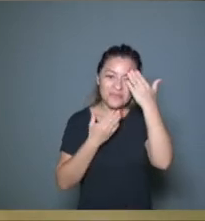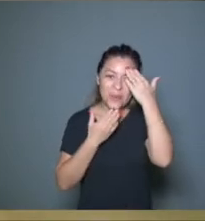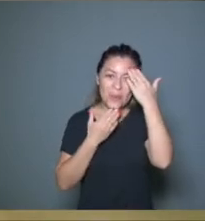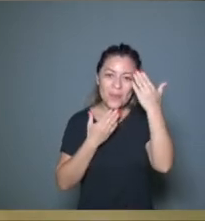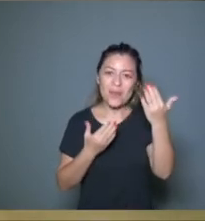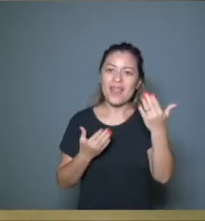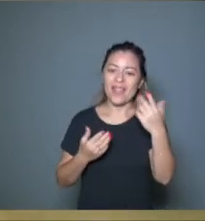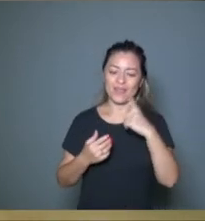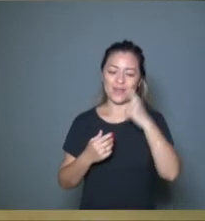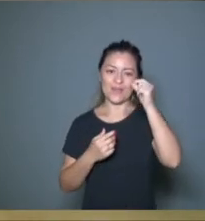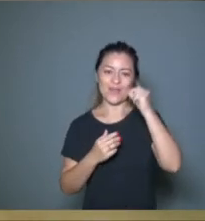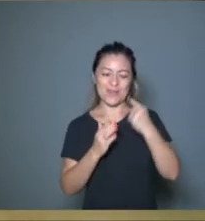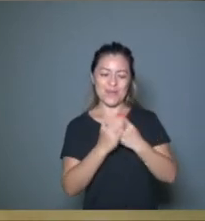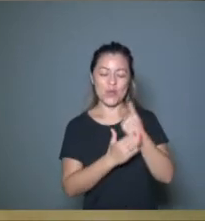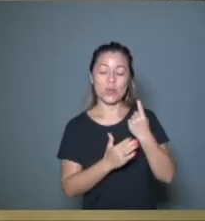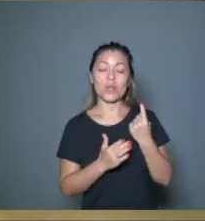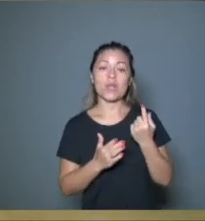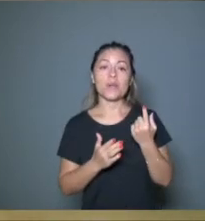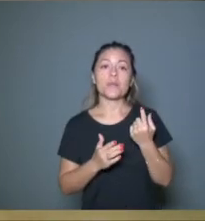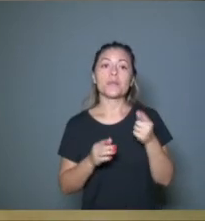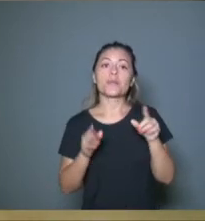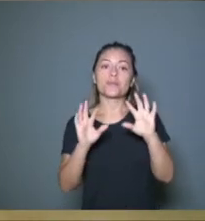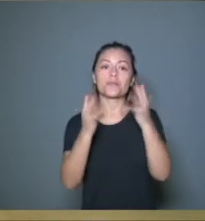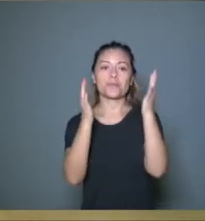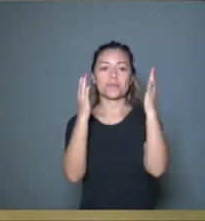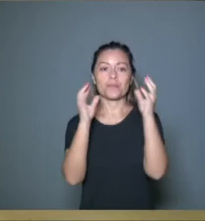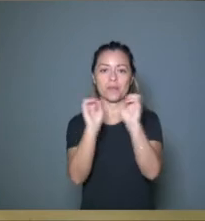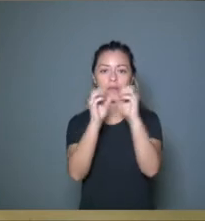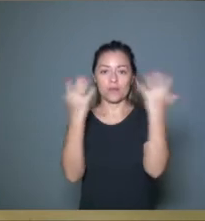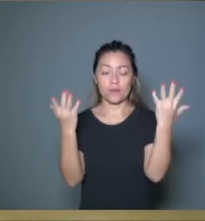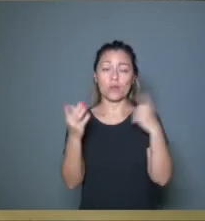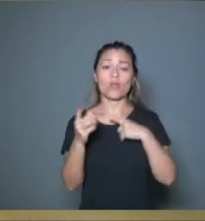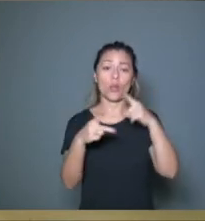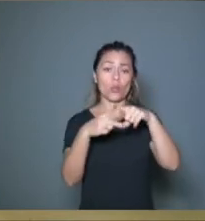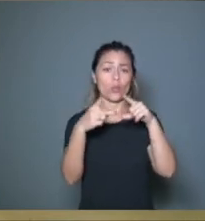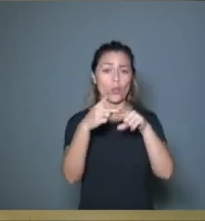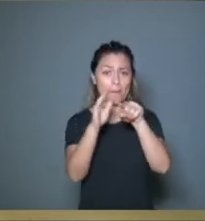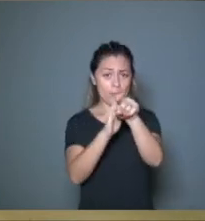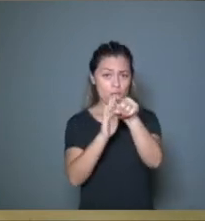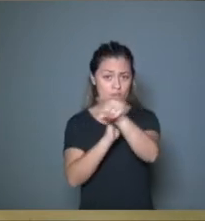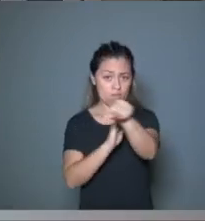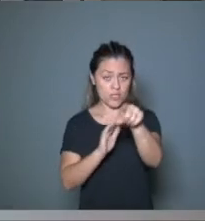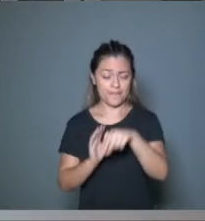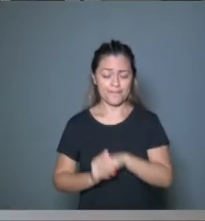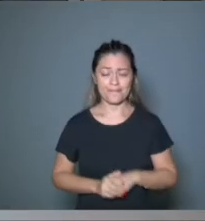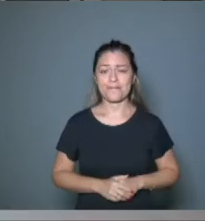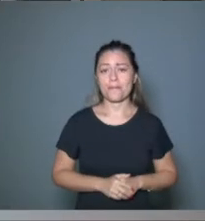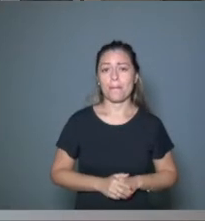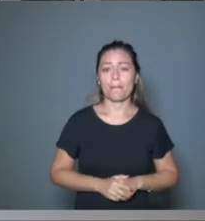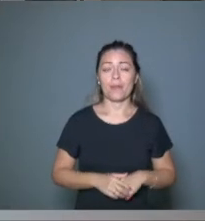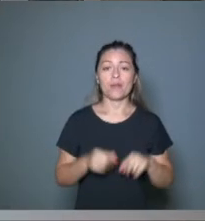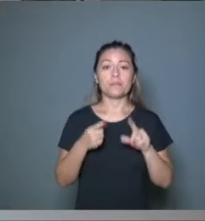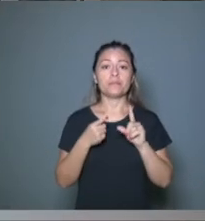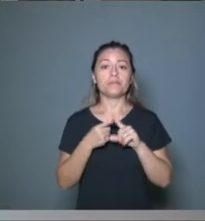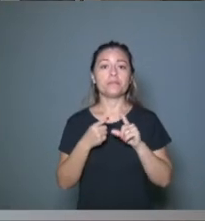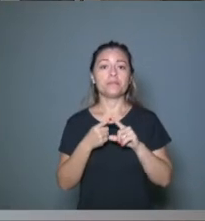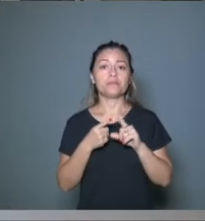Hello, everyone. Congratulations on this meeting and on your performance. I have two questions as well.